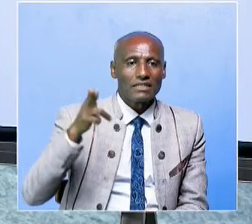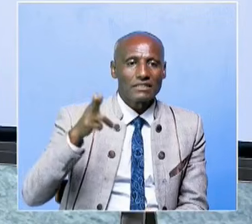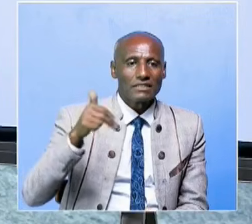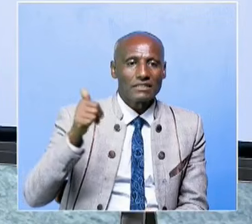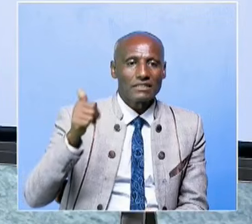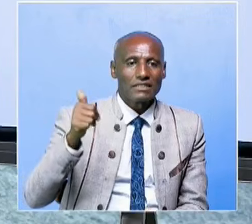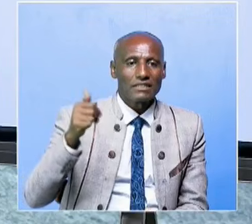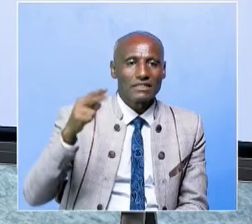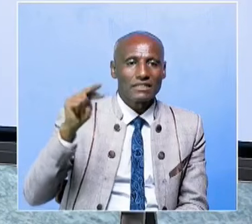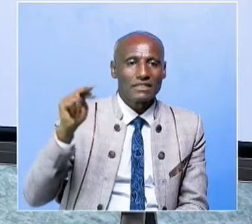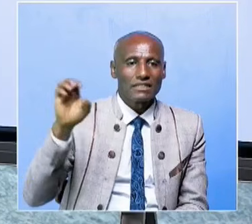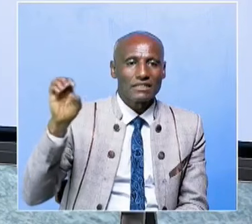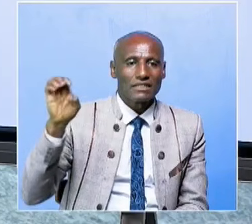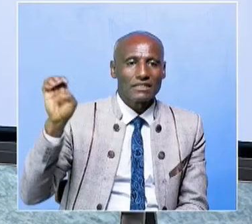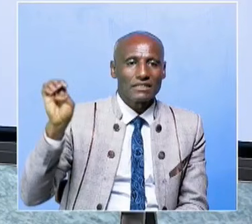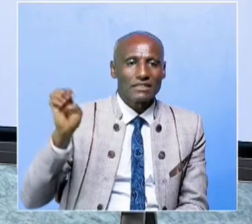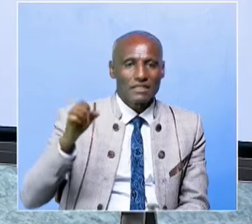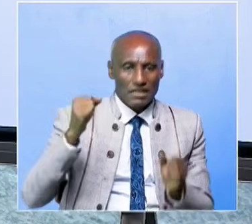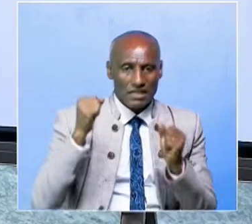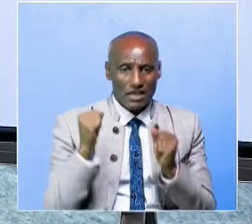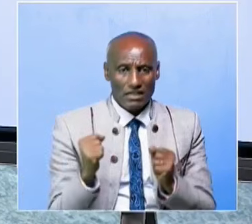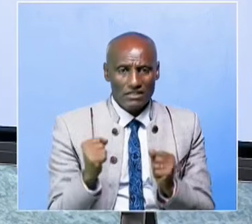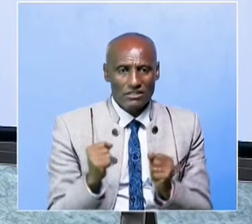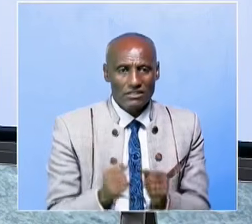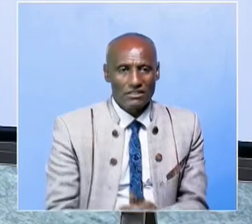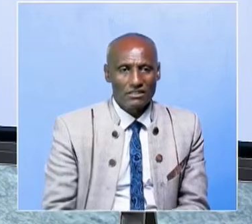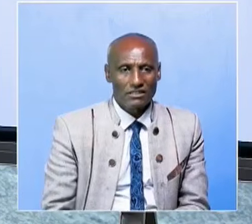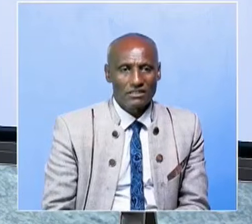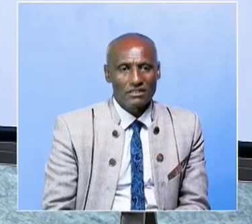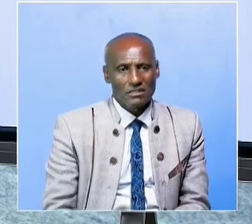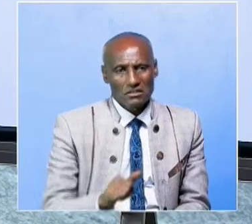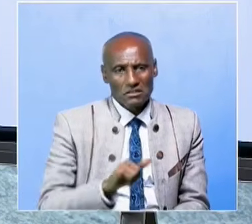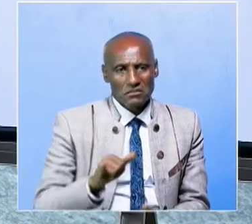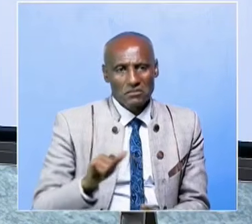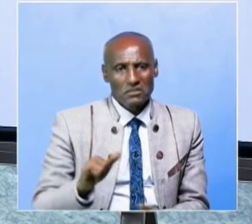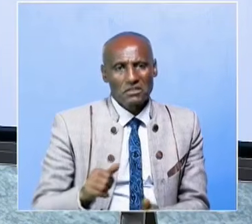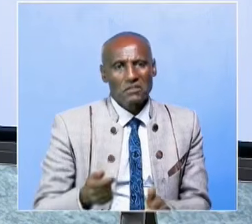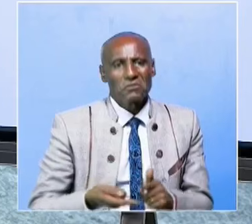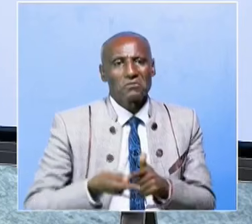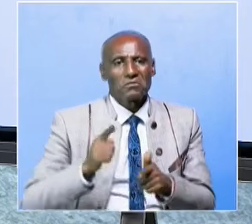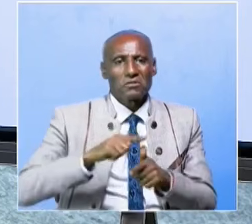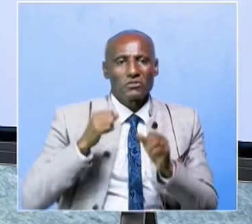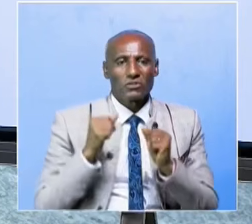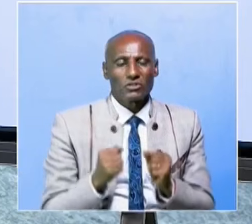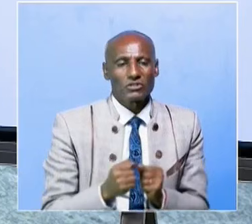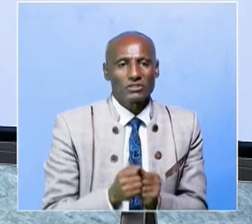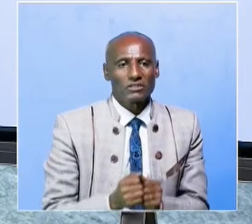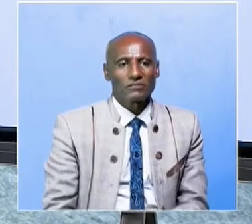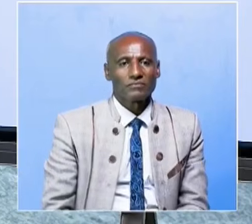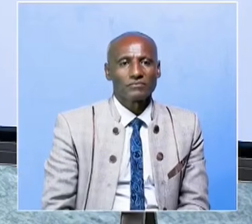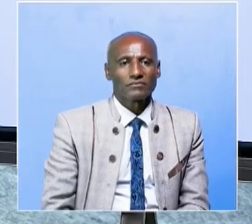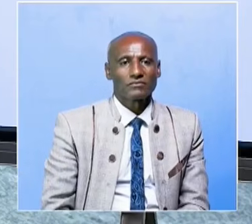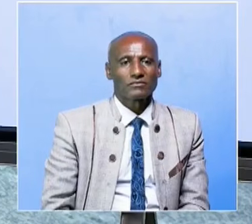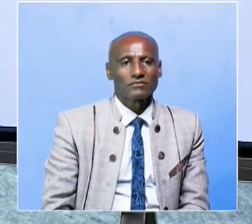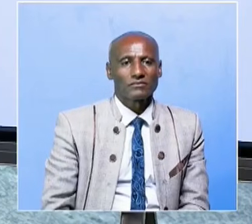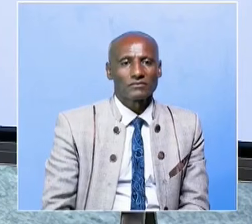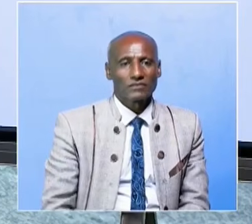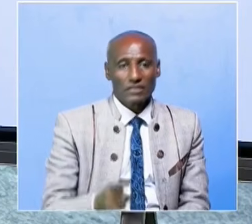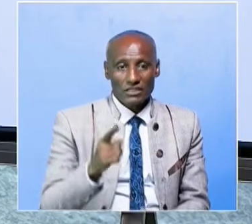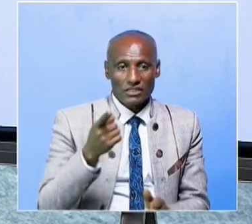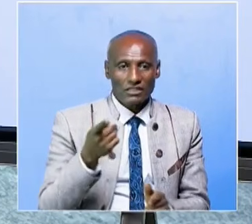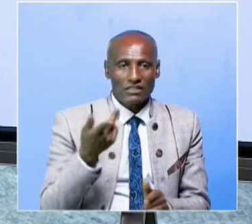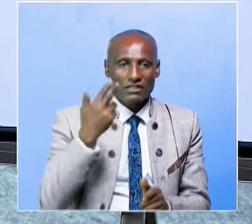What does it mean to enhance? It is kind of similar to restoration. Restoration is